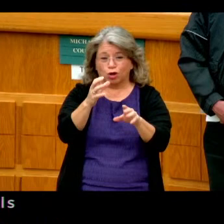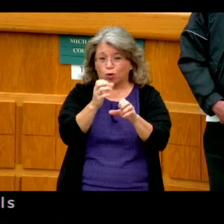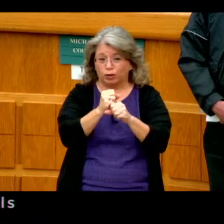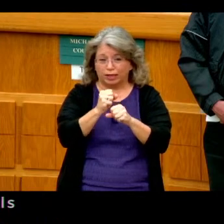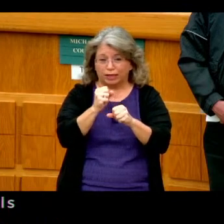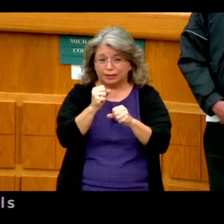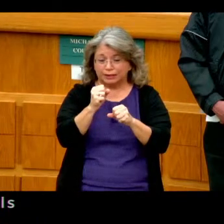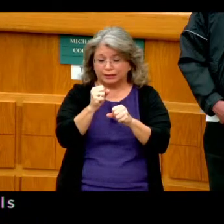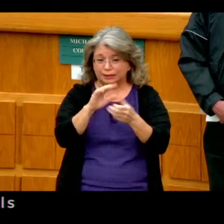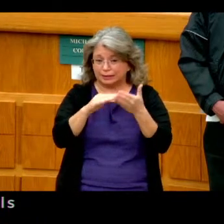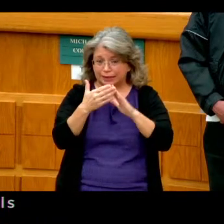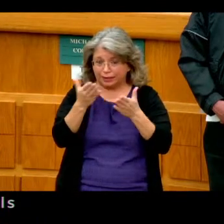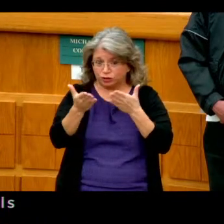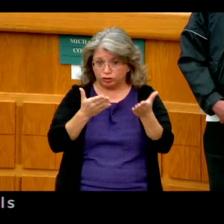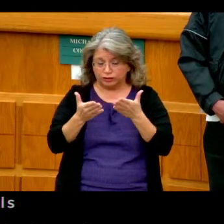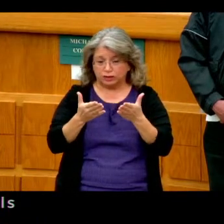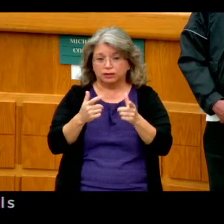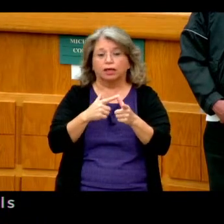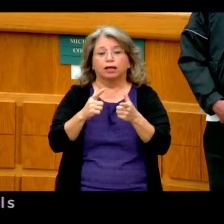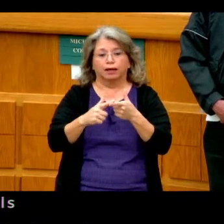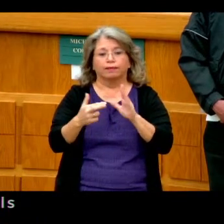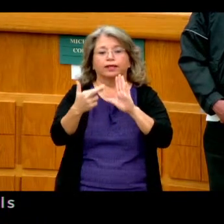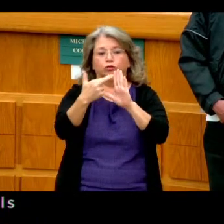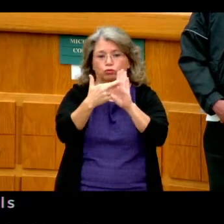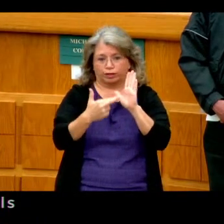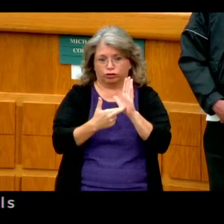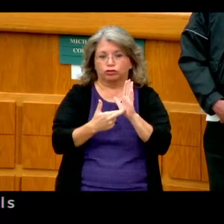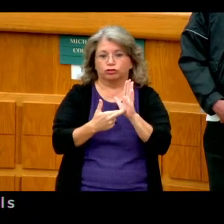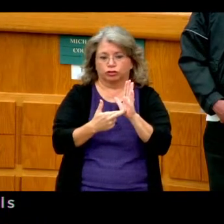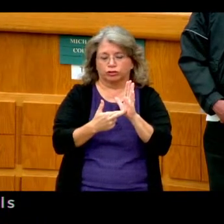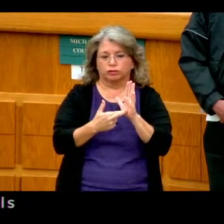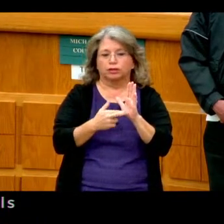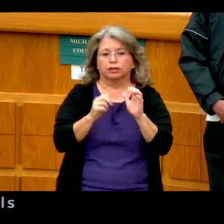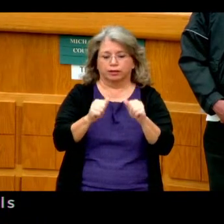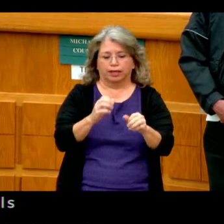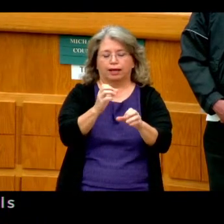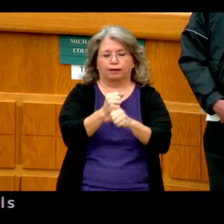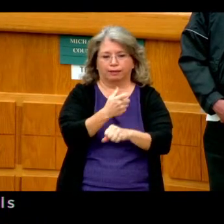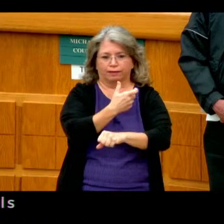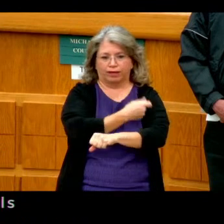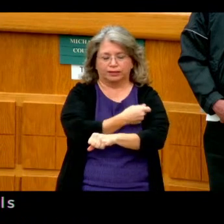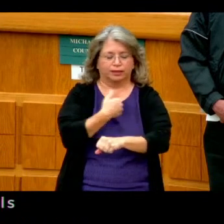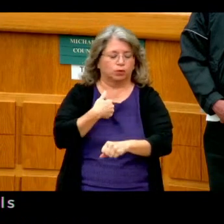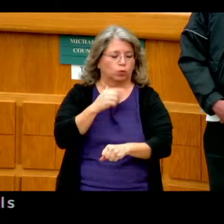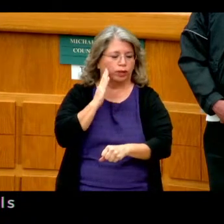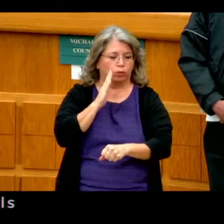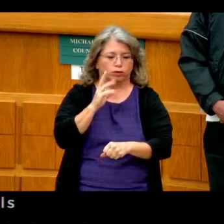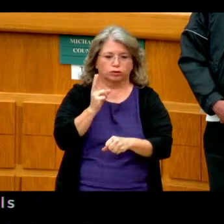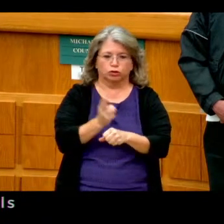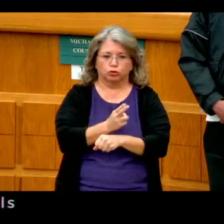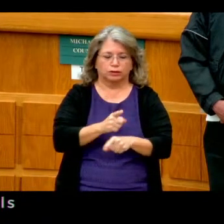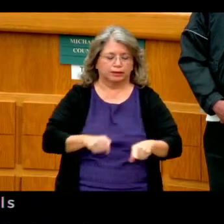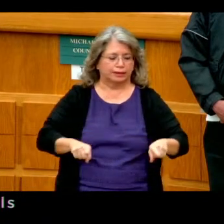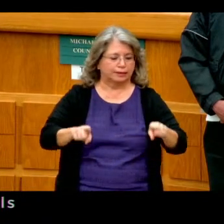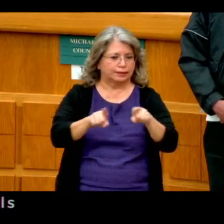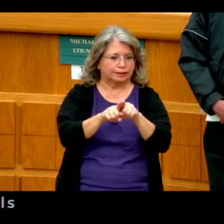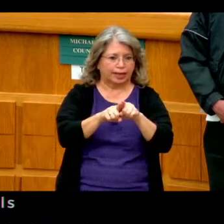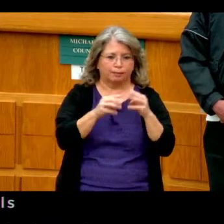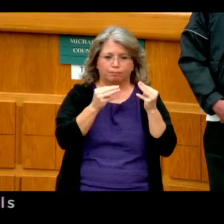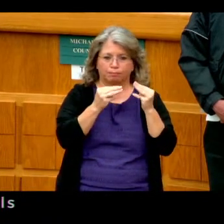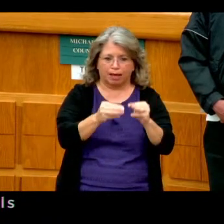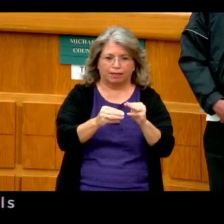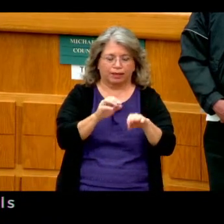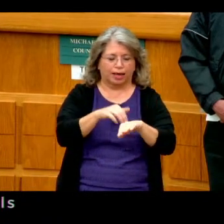on in that queue to receive this vaccine. We'll use the exact same distribution method using those exact same locations once we have